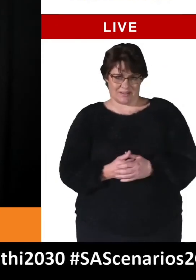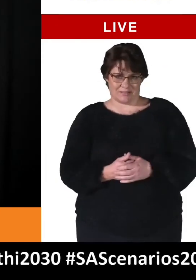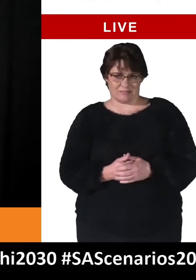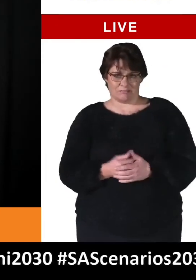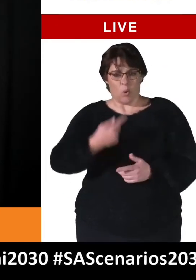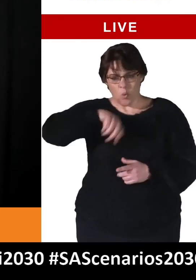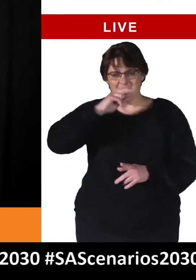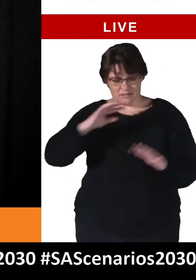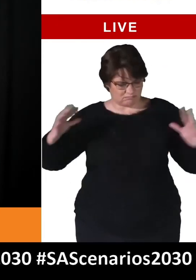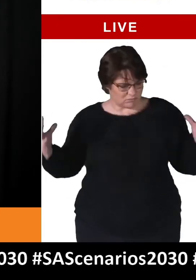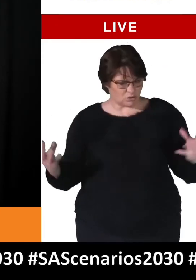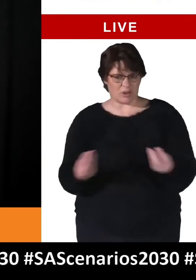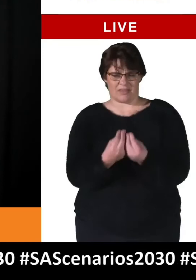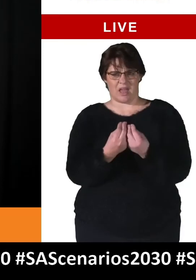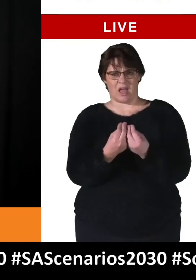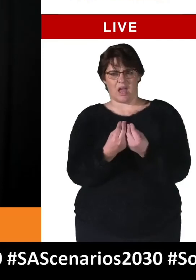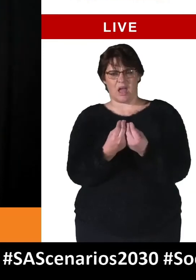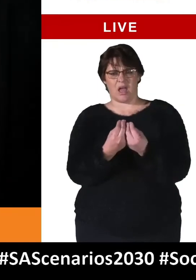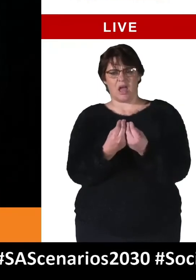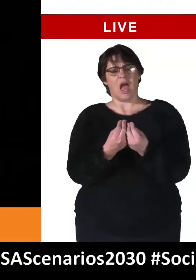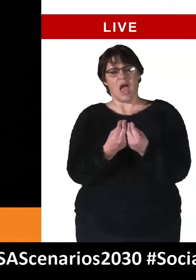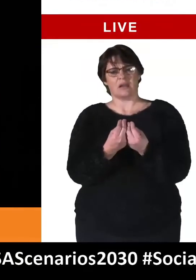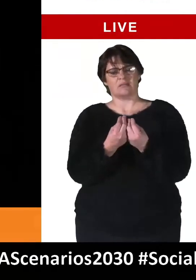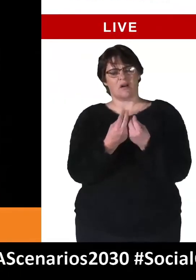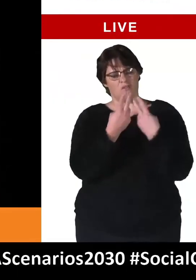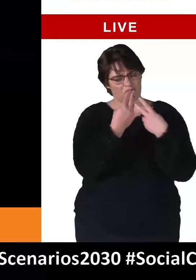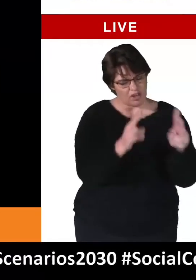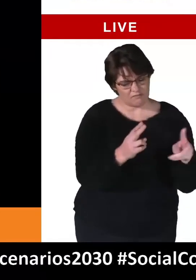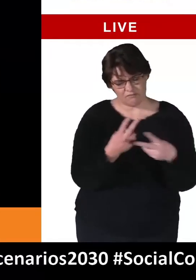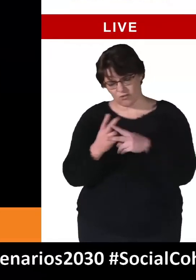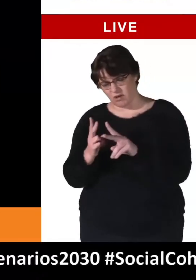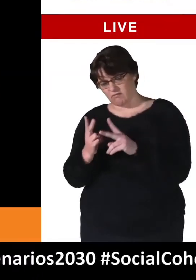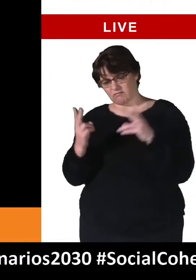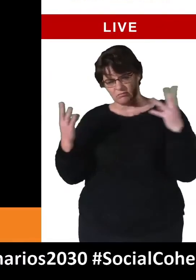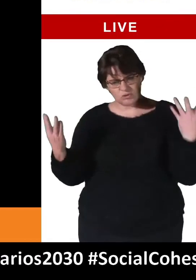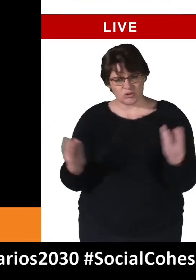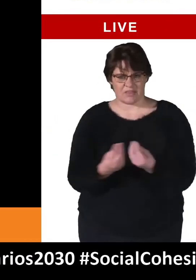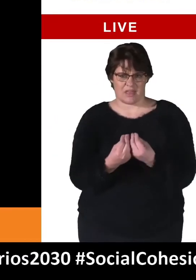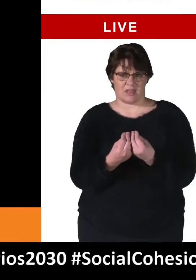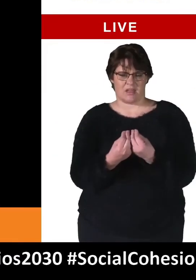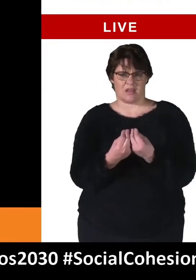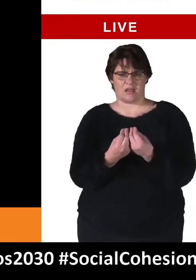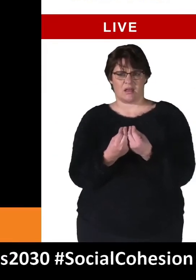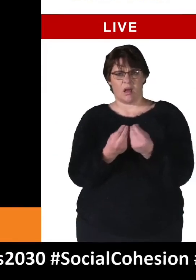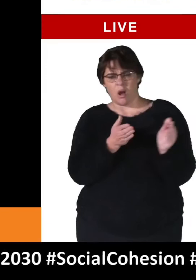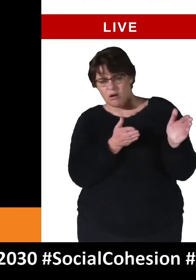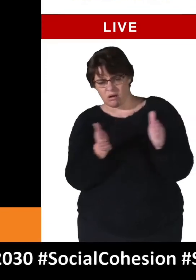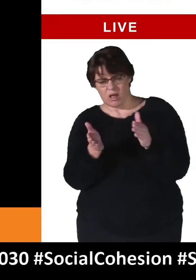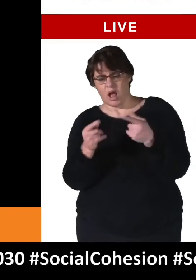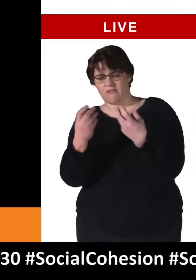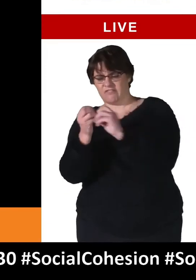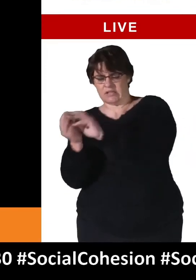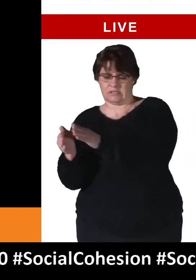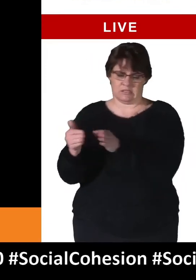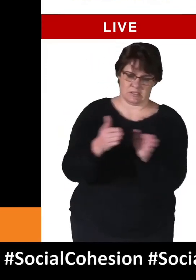get together to make amends has come. The time to course correct and to reach